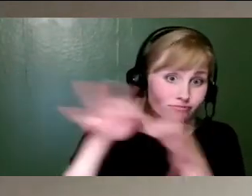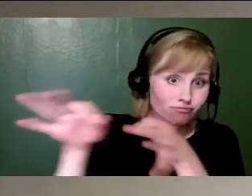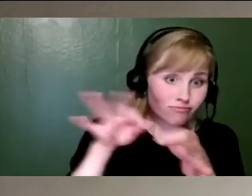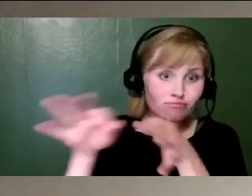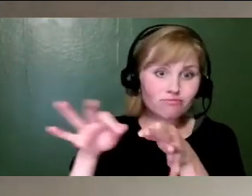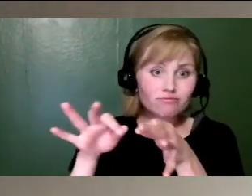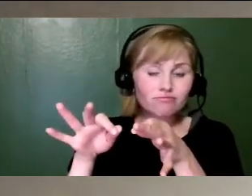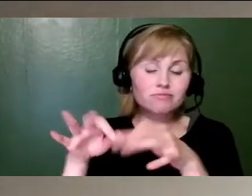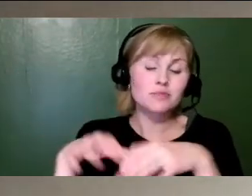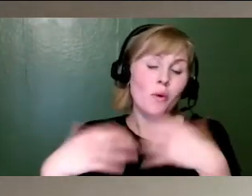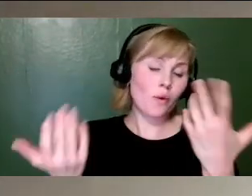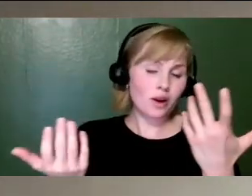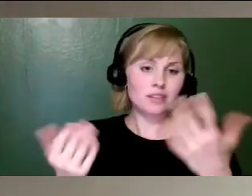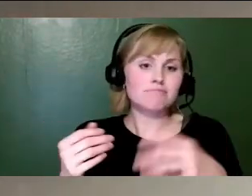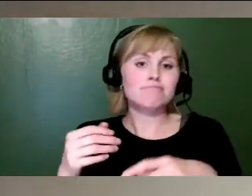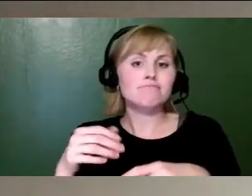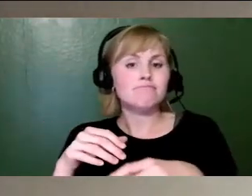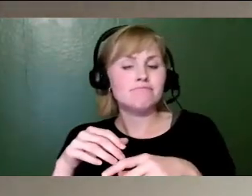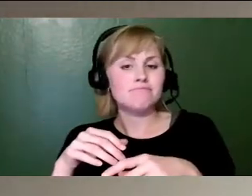workplaces. And